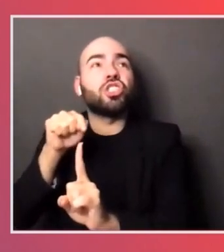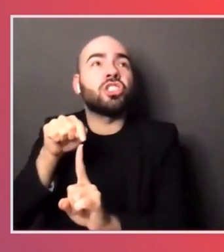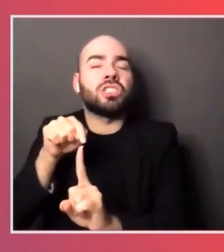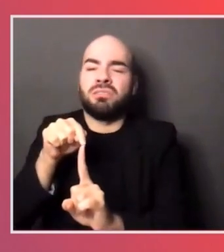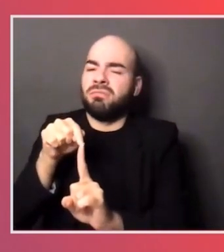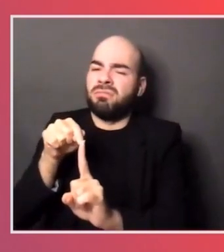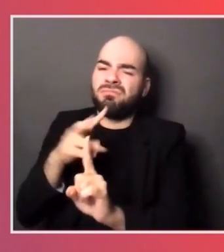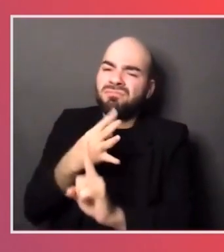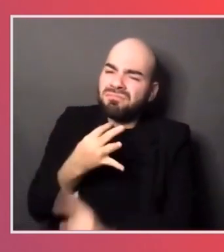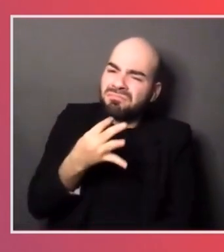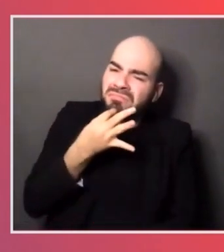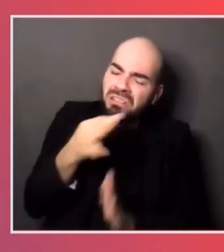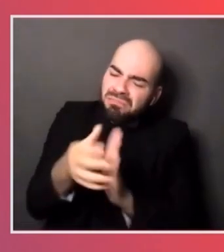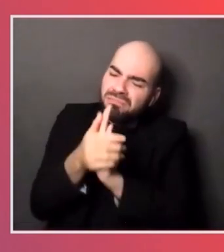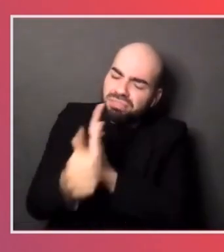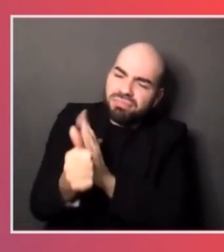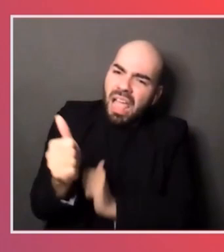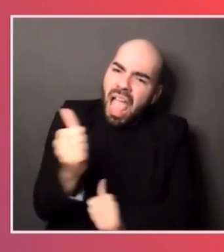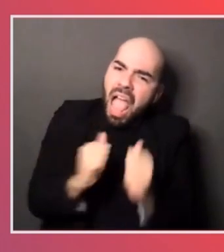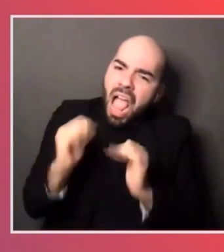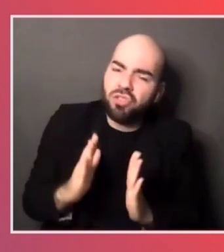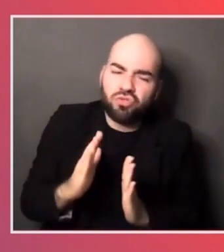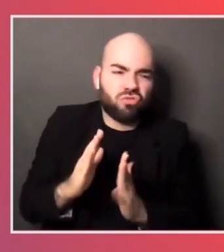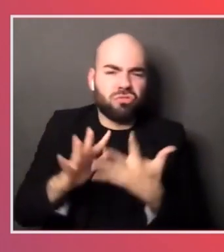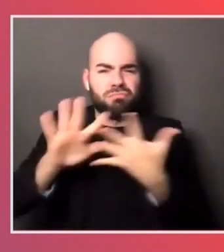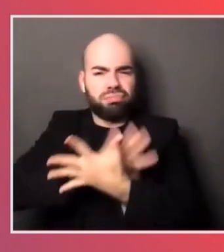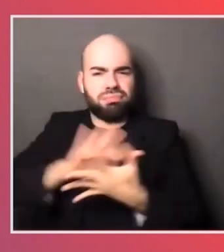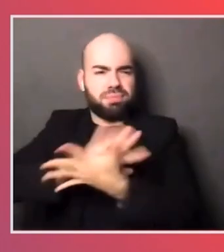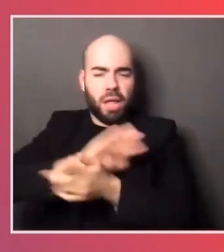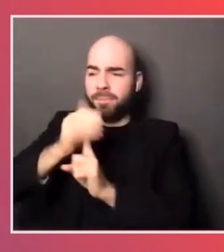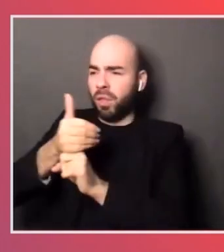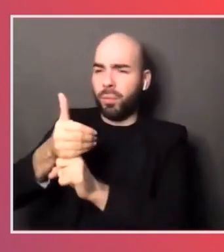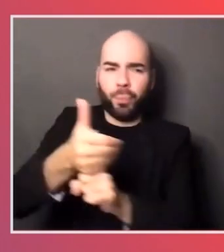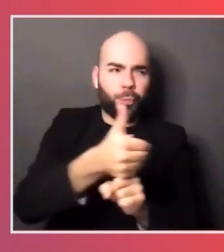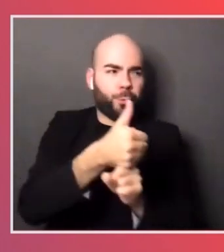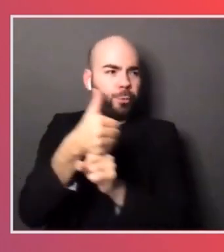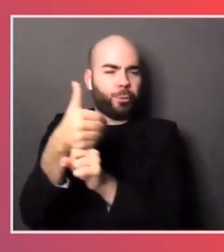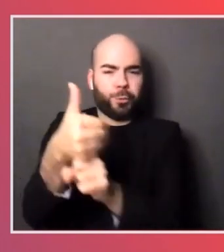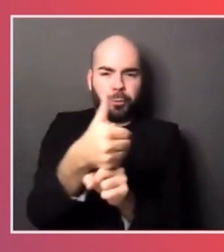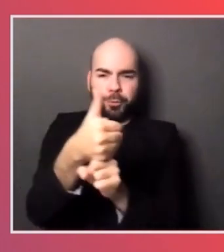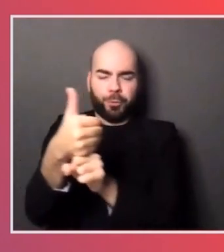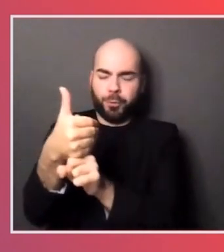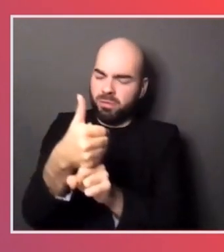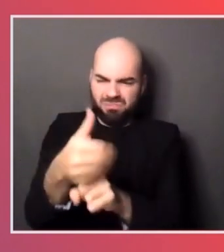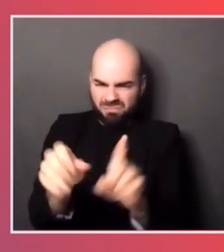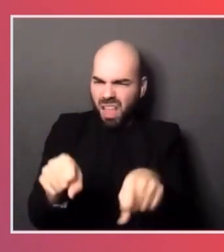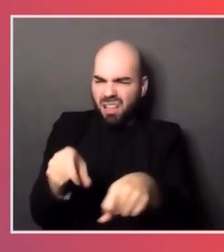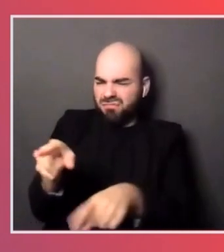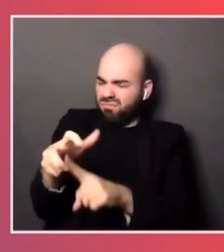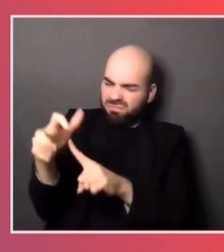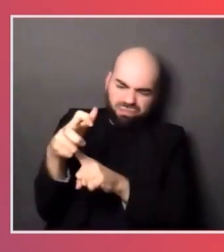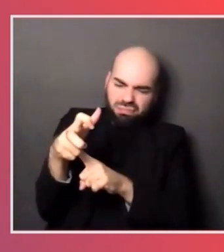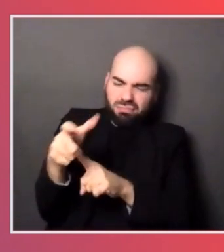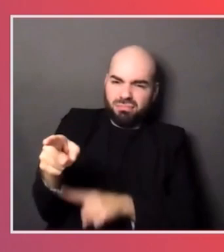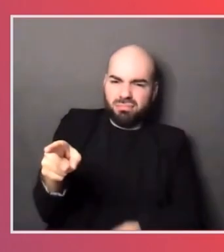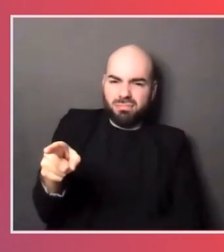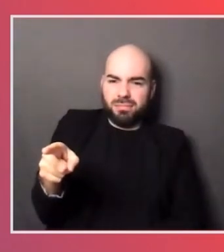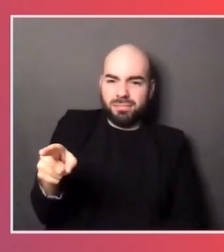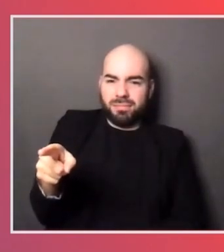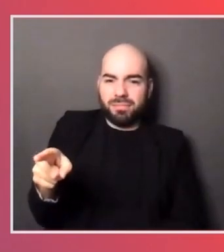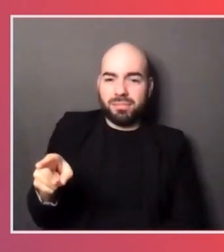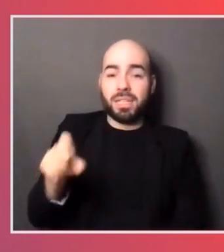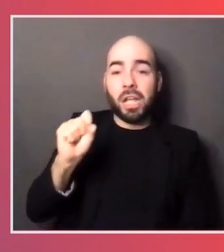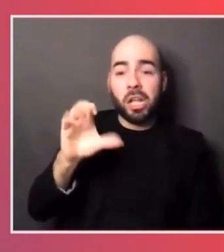she is the greatest actor that has ever lived. You're talking about the Black Widow, or? And I'm talking